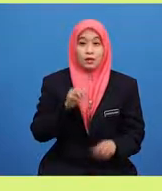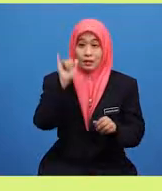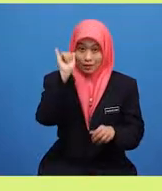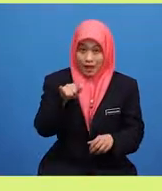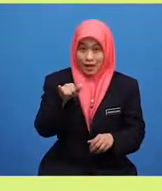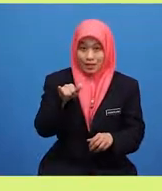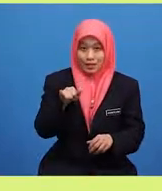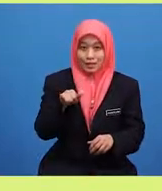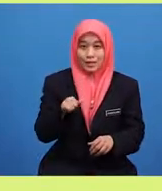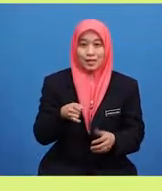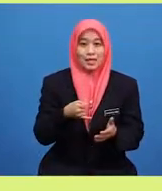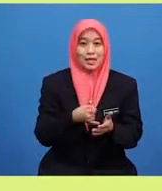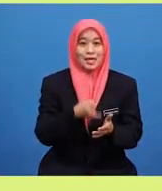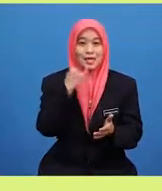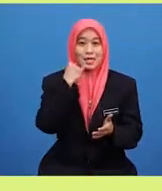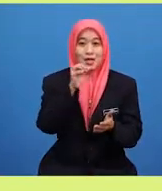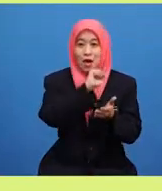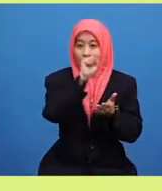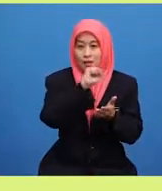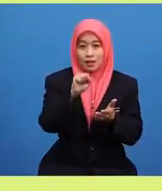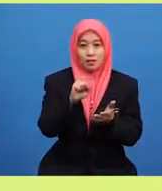Yes, it's a rubber.